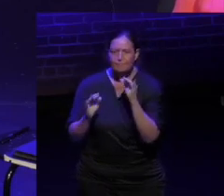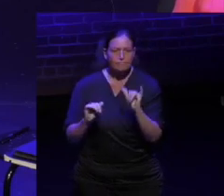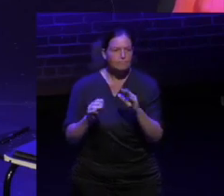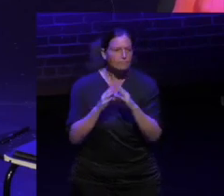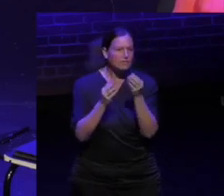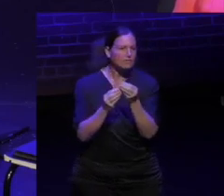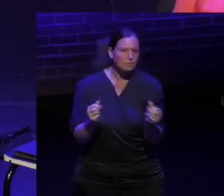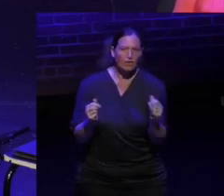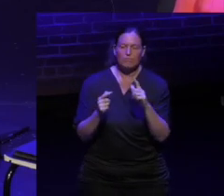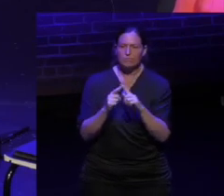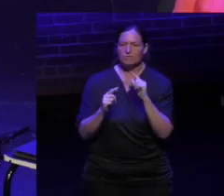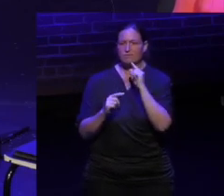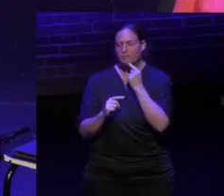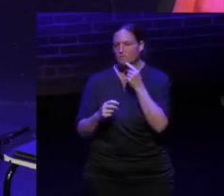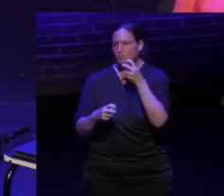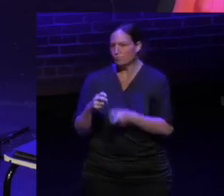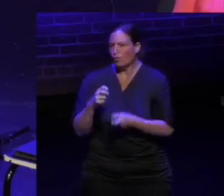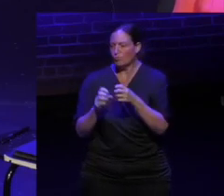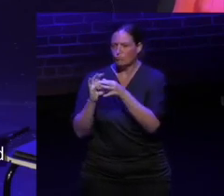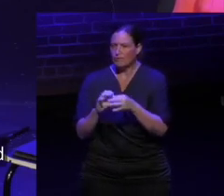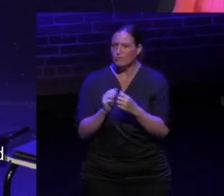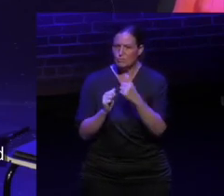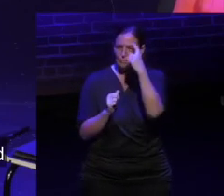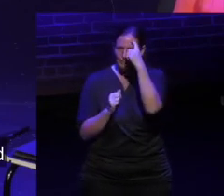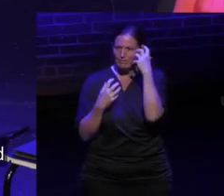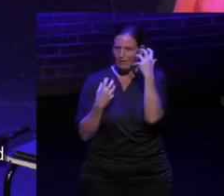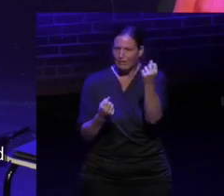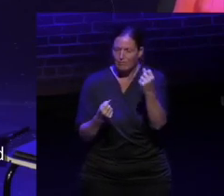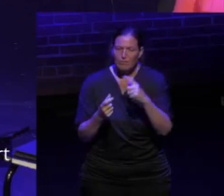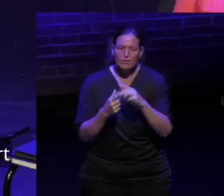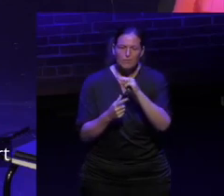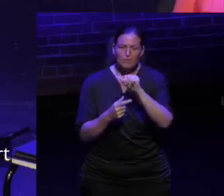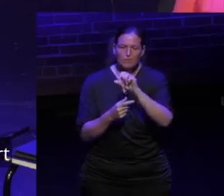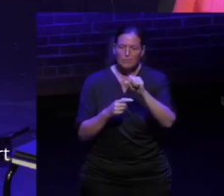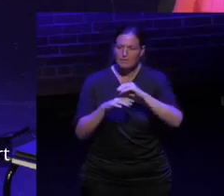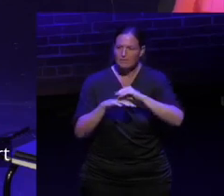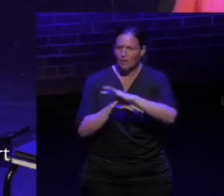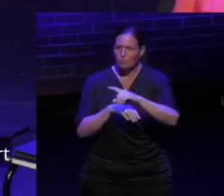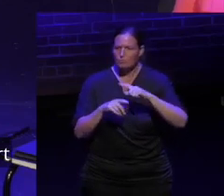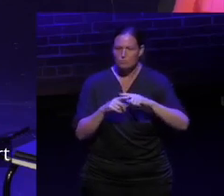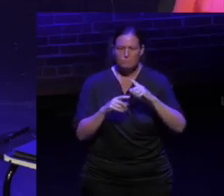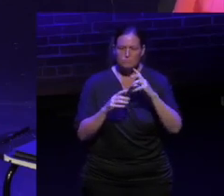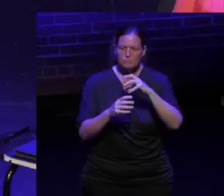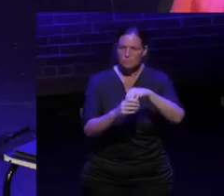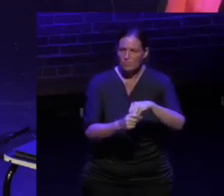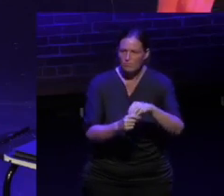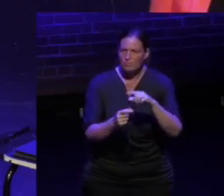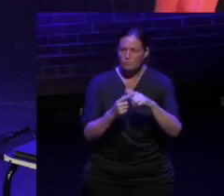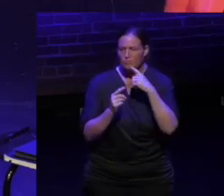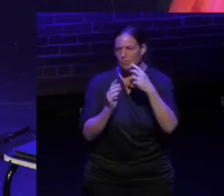very severe crisis we face right now around mental health. I know Mass Cultural Council was involved and Mass Creative was involved in an effort we had in